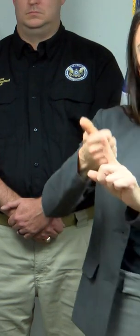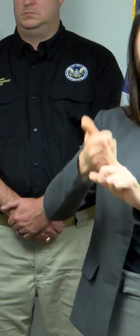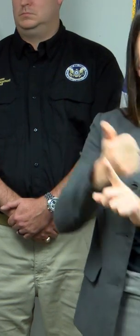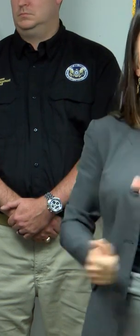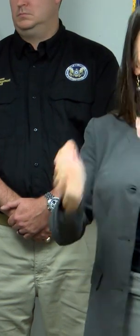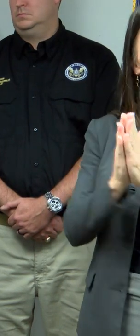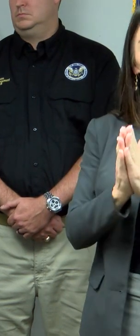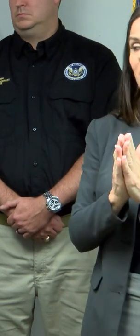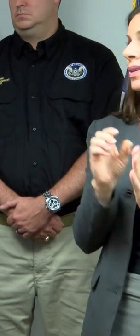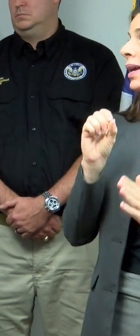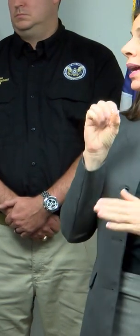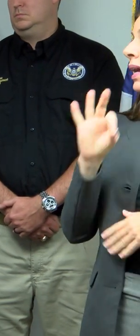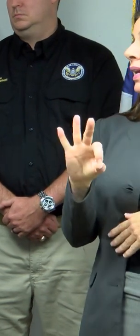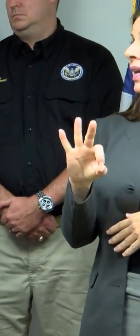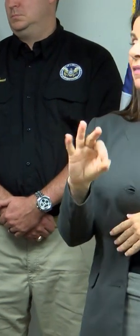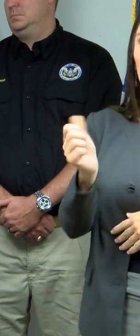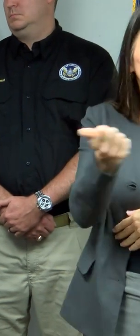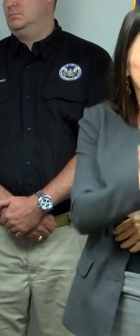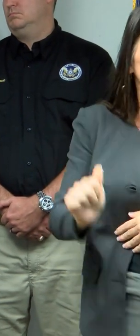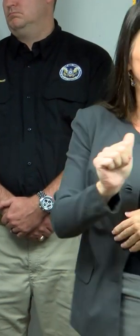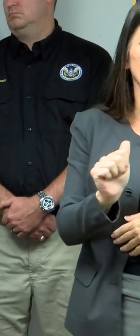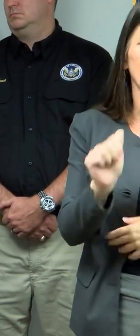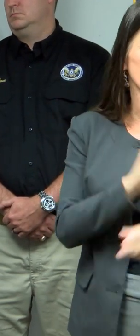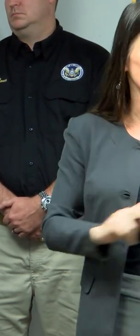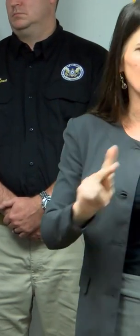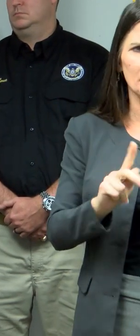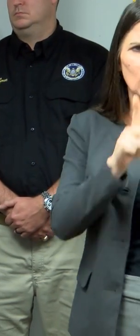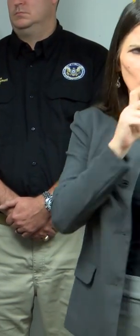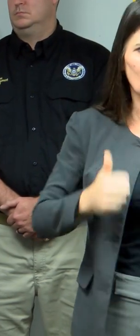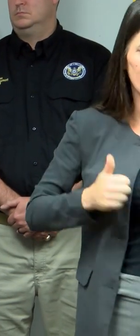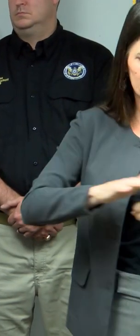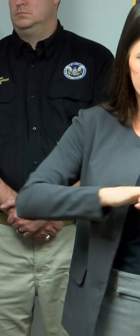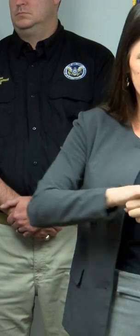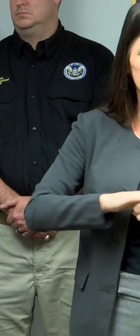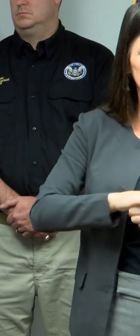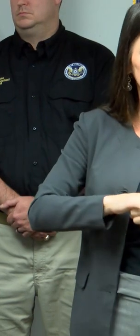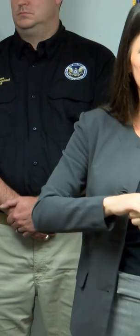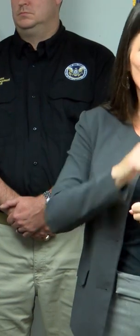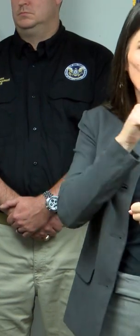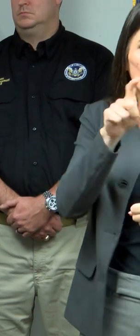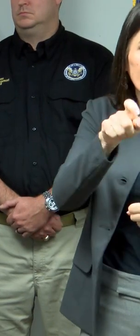And if there's any residents that are in need, could you just kind of list some of those resources?